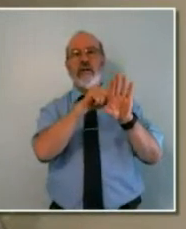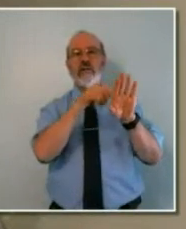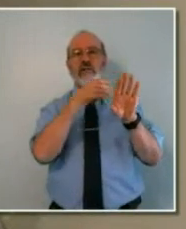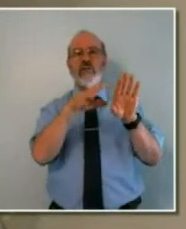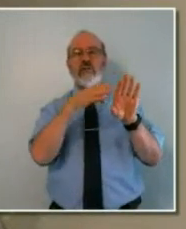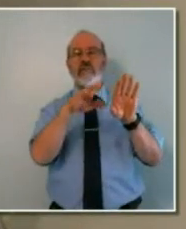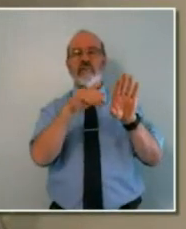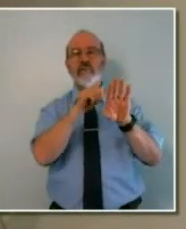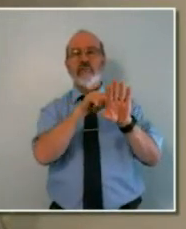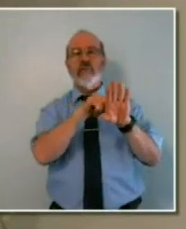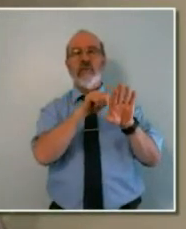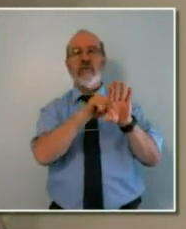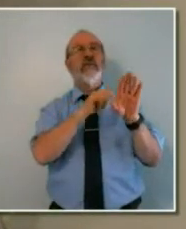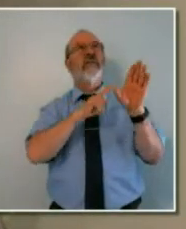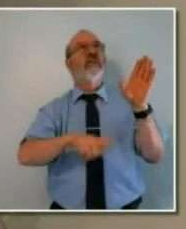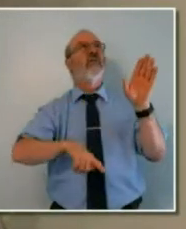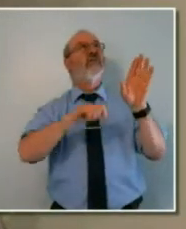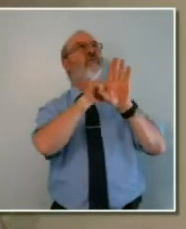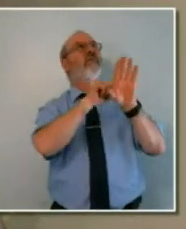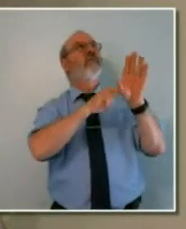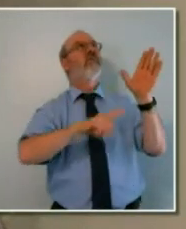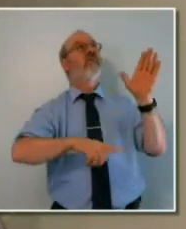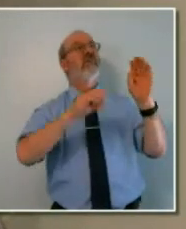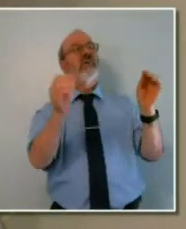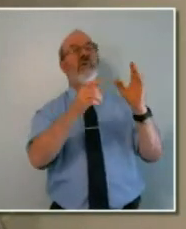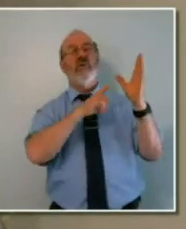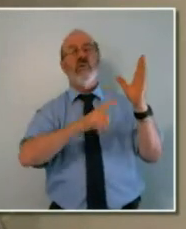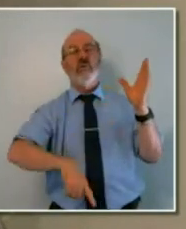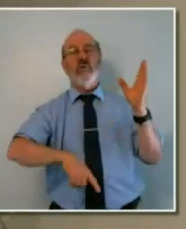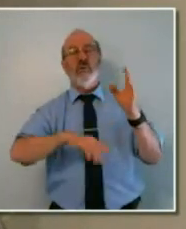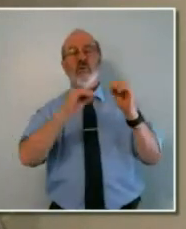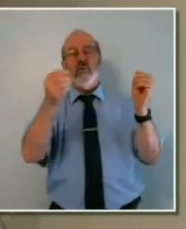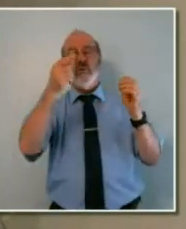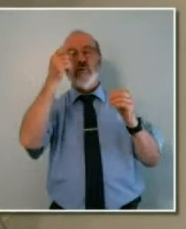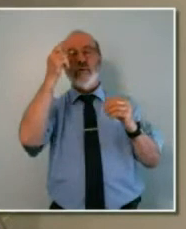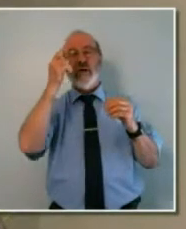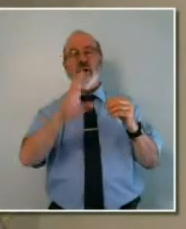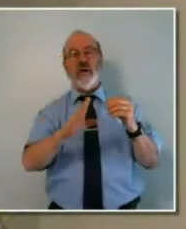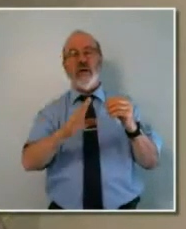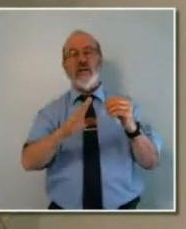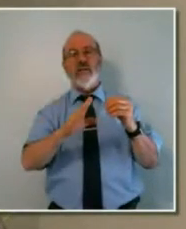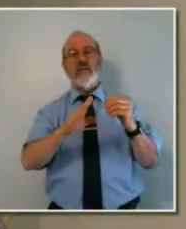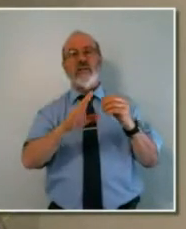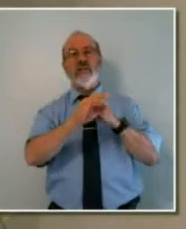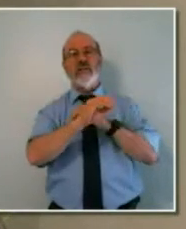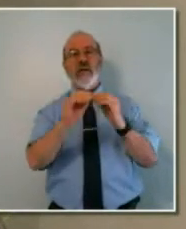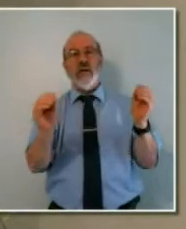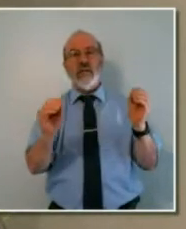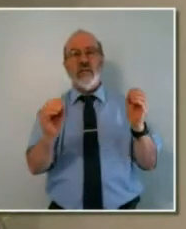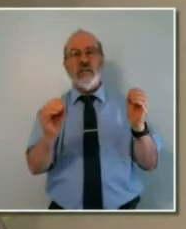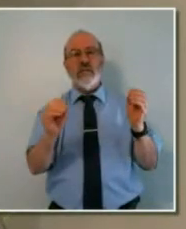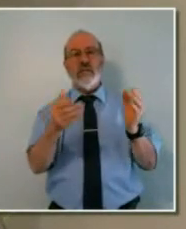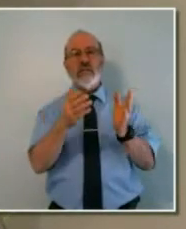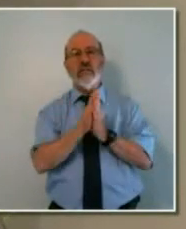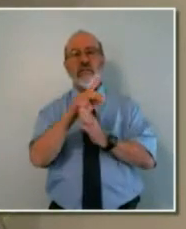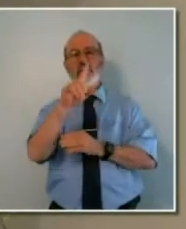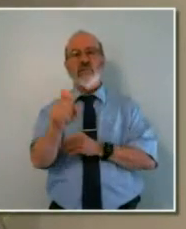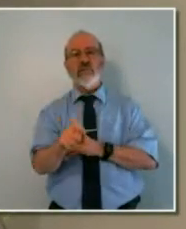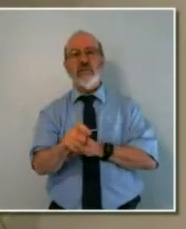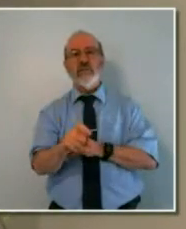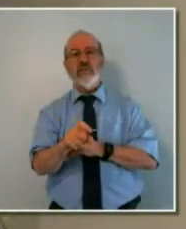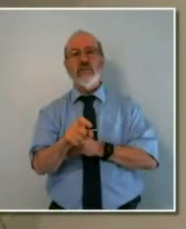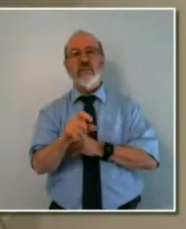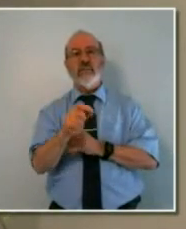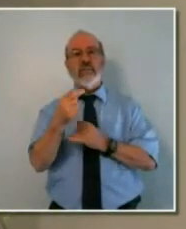Are you there, Lord? Oh, Lord. Oh, God. None. Let me ask you a question. In the